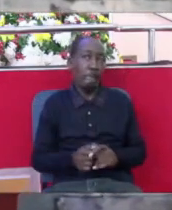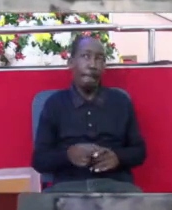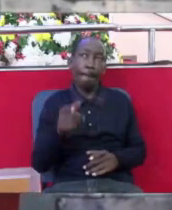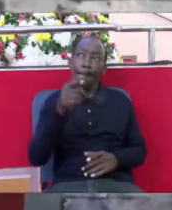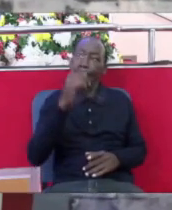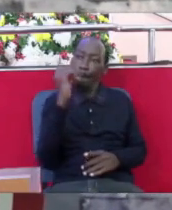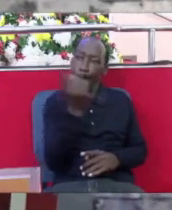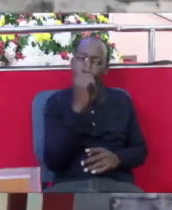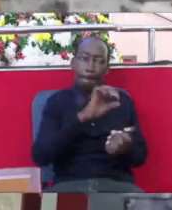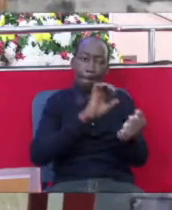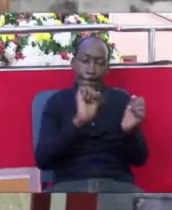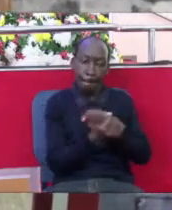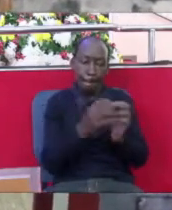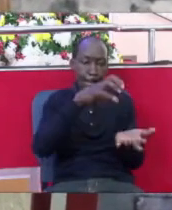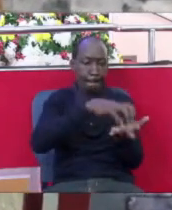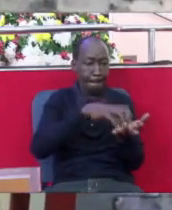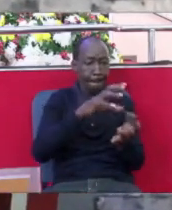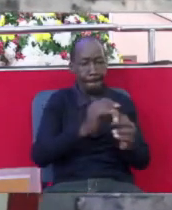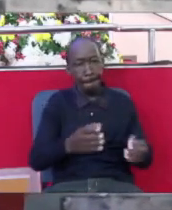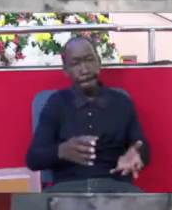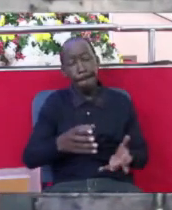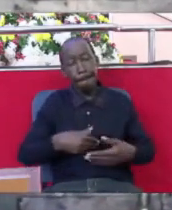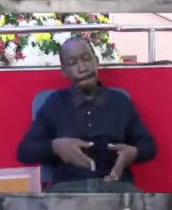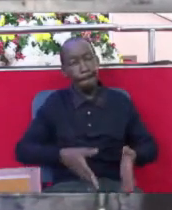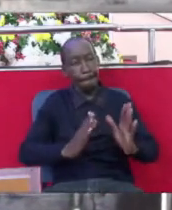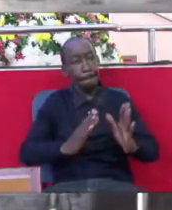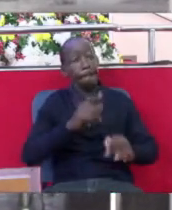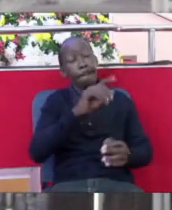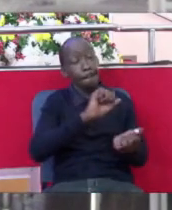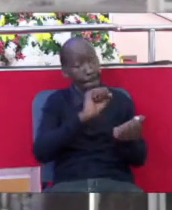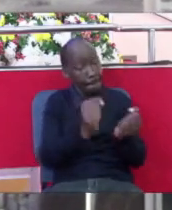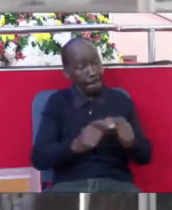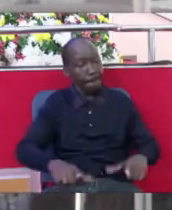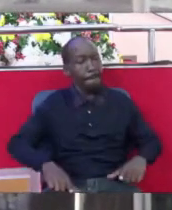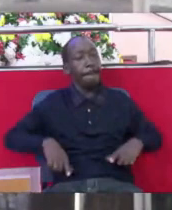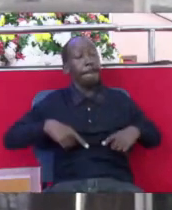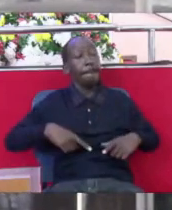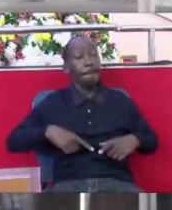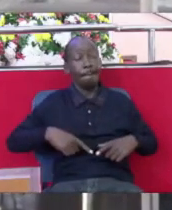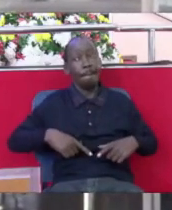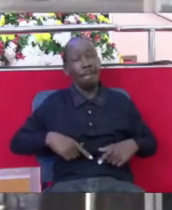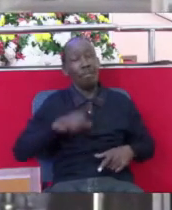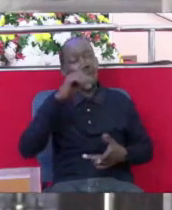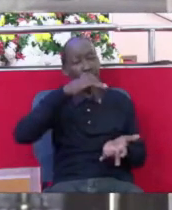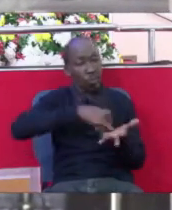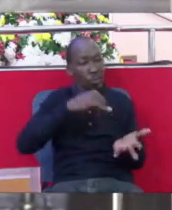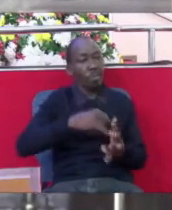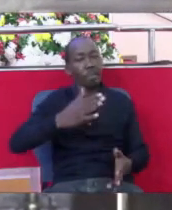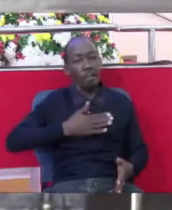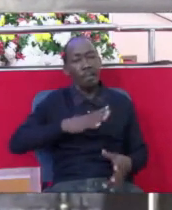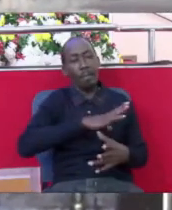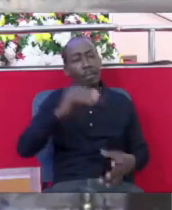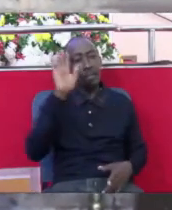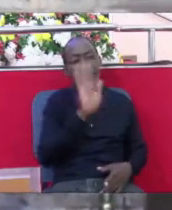only change situations and circumstances. He transforms lives, including mine and yours.